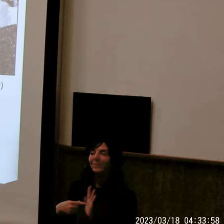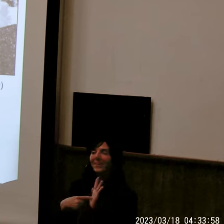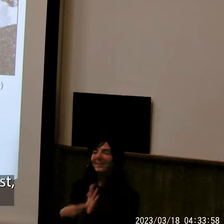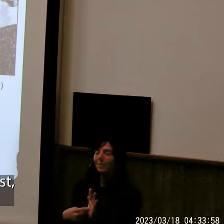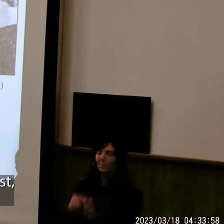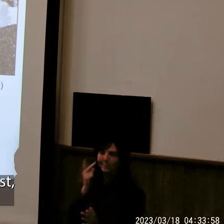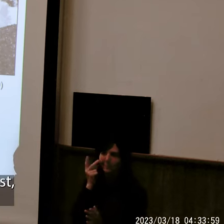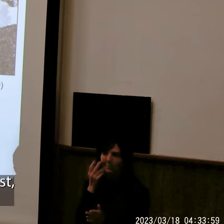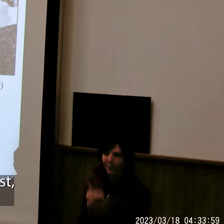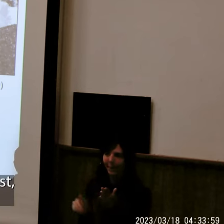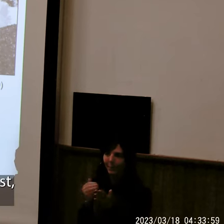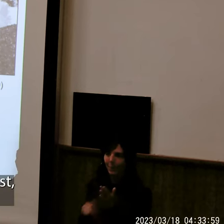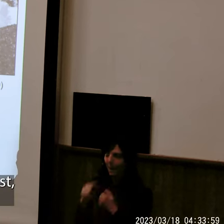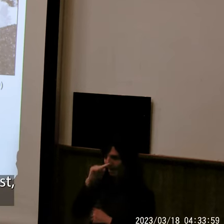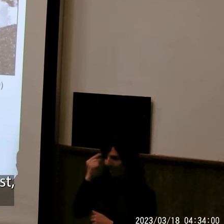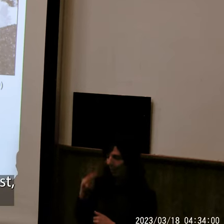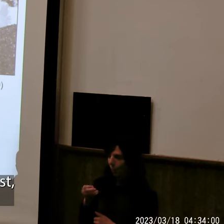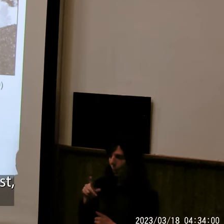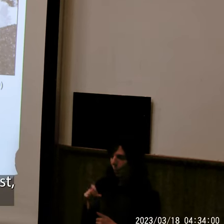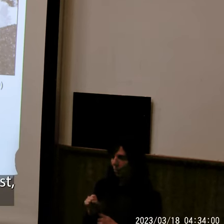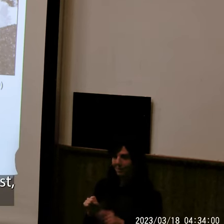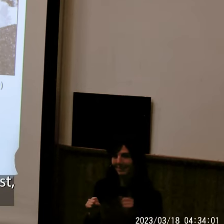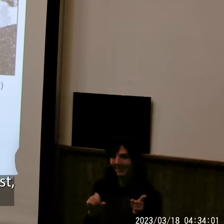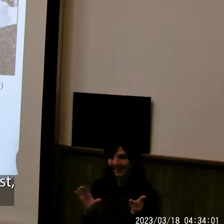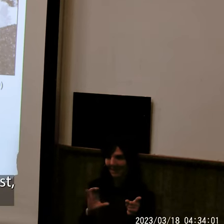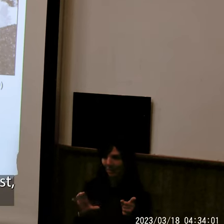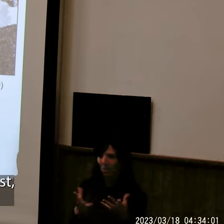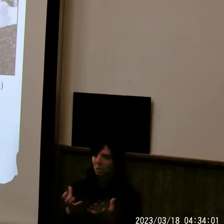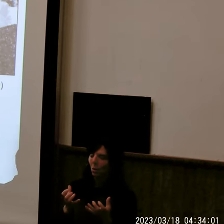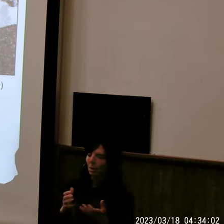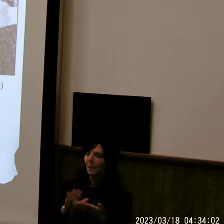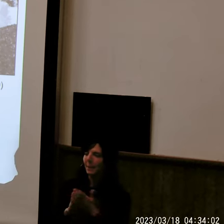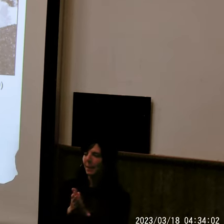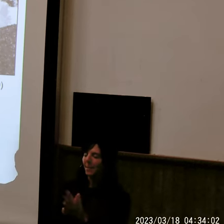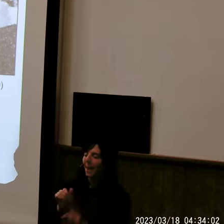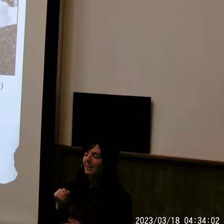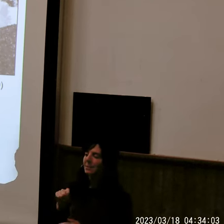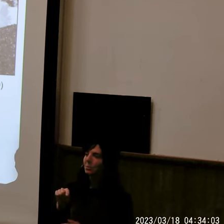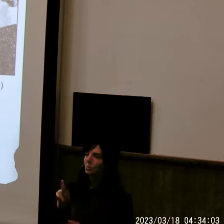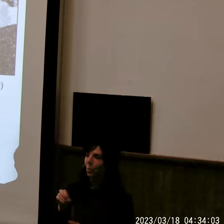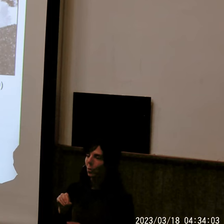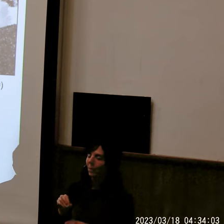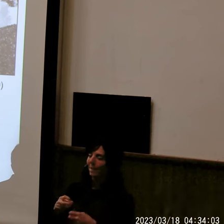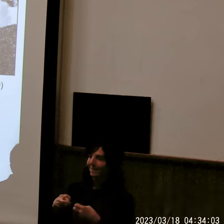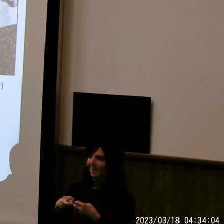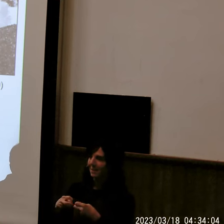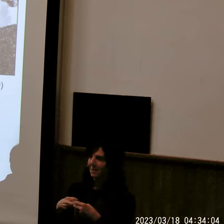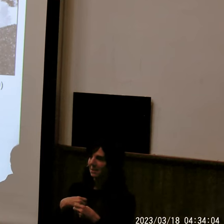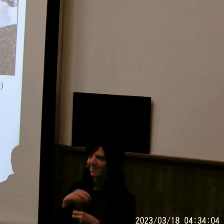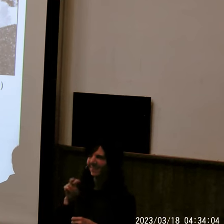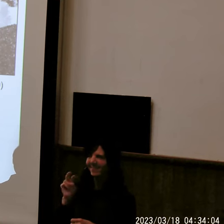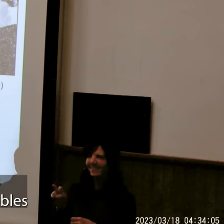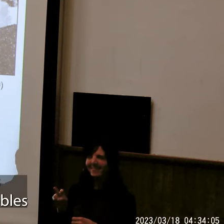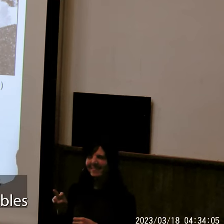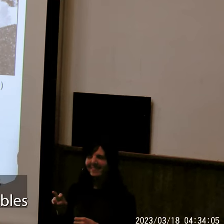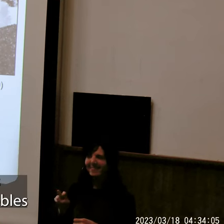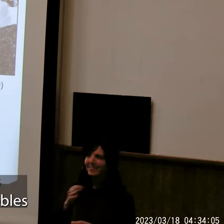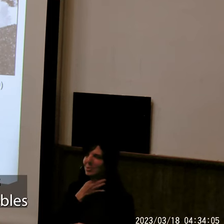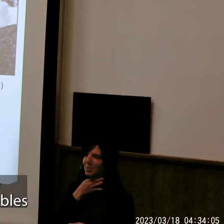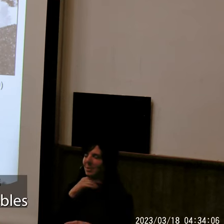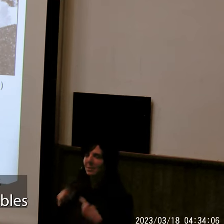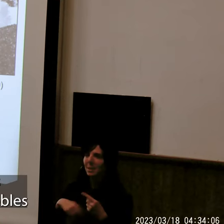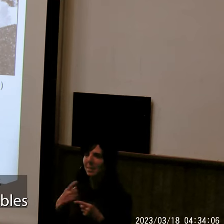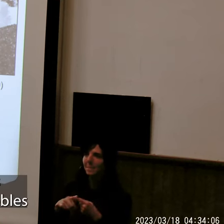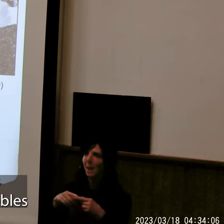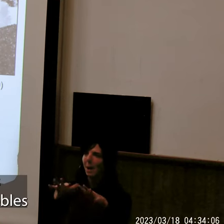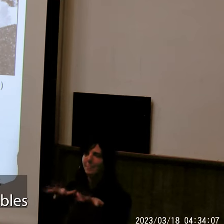game. Cassio, as an aspiring astrophysicist, is fascinated by the destructive workings of the cosmic universe. When she is